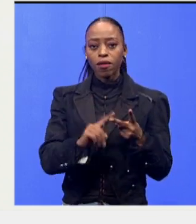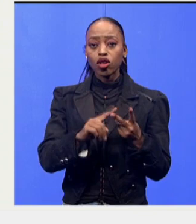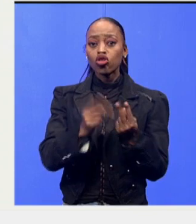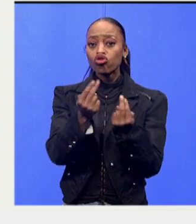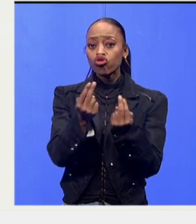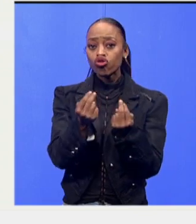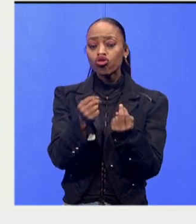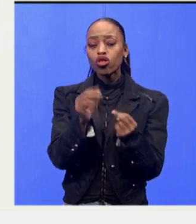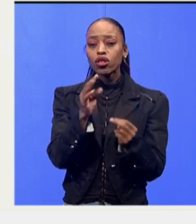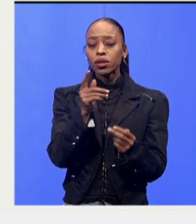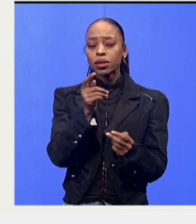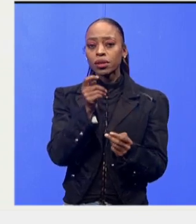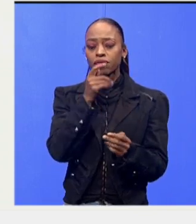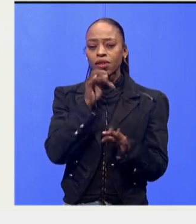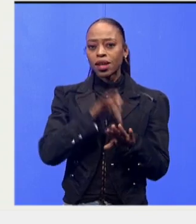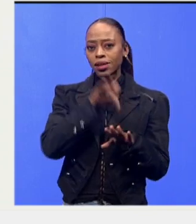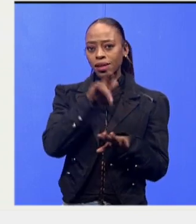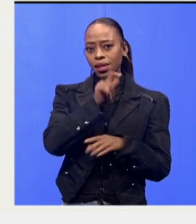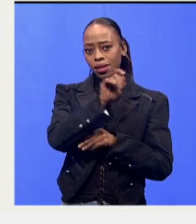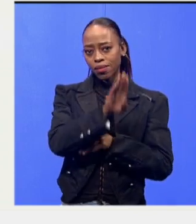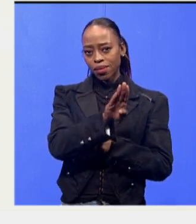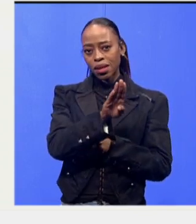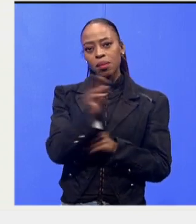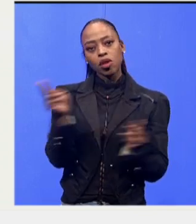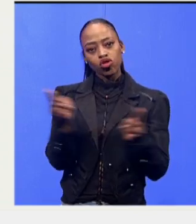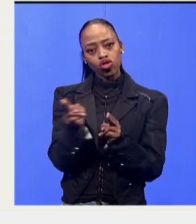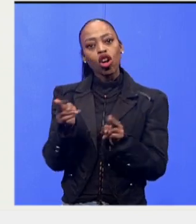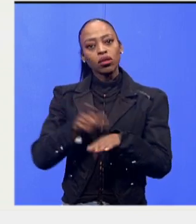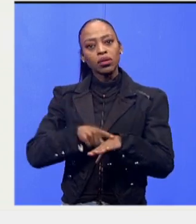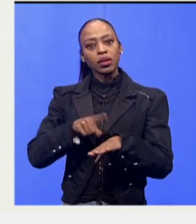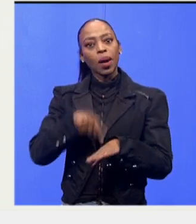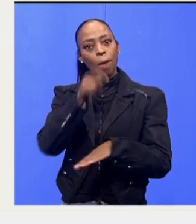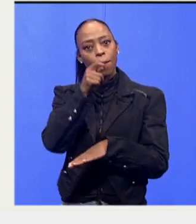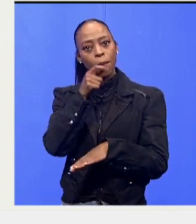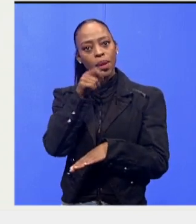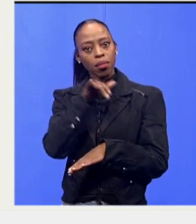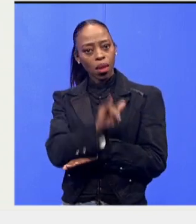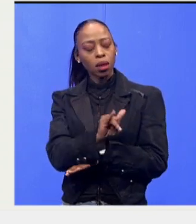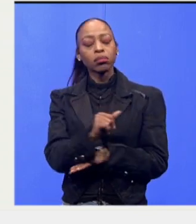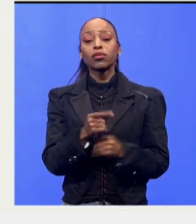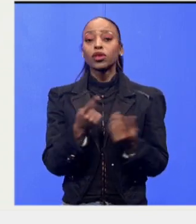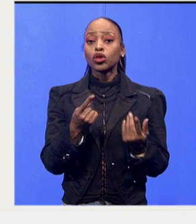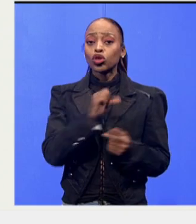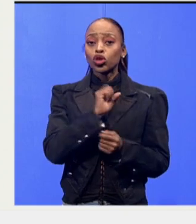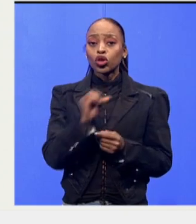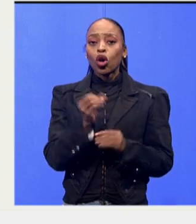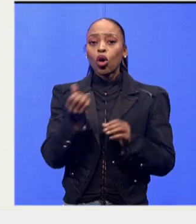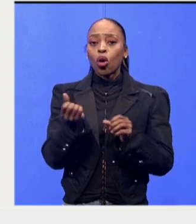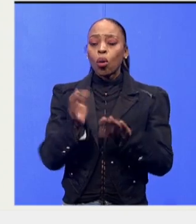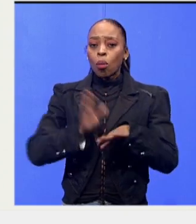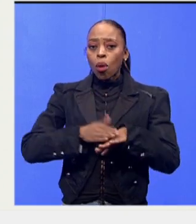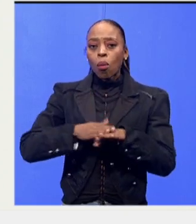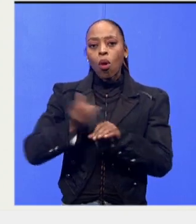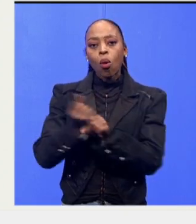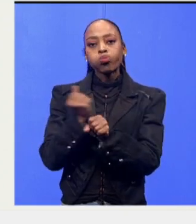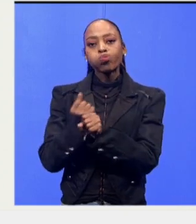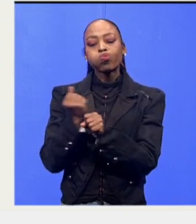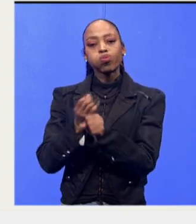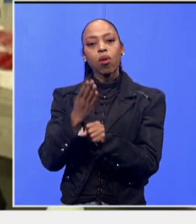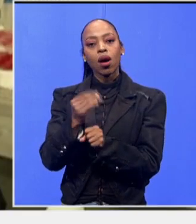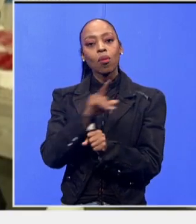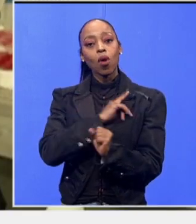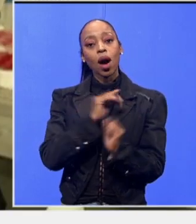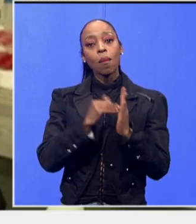drug-sensitive TB, a shorter regimen of 4-month duration. So we do a lot more to enhance the quality of our